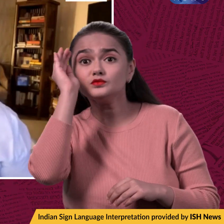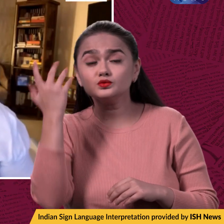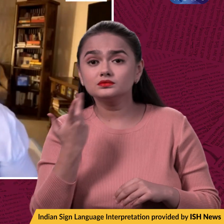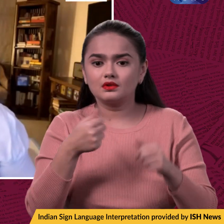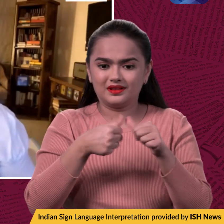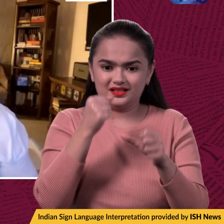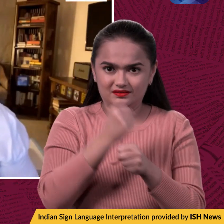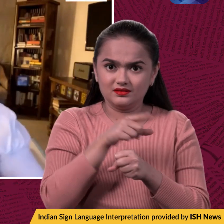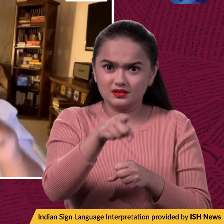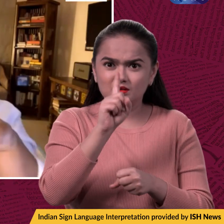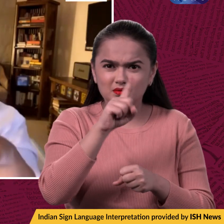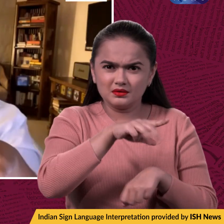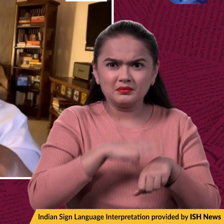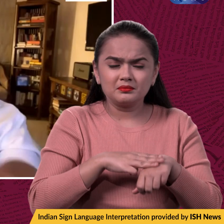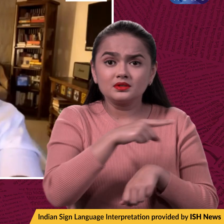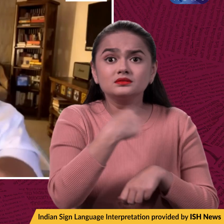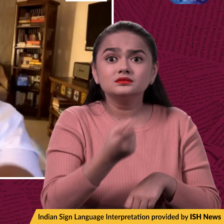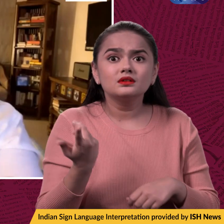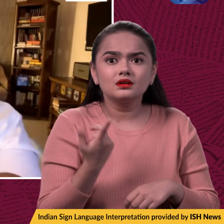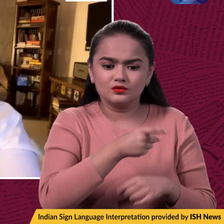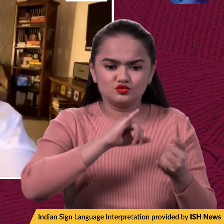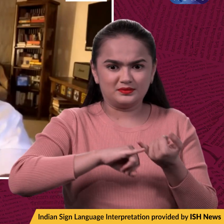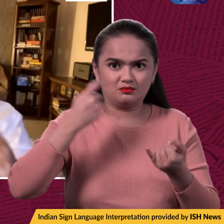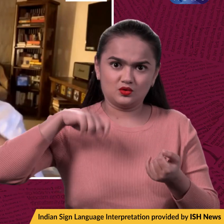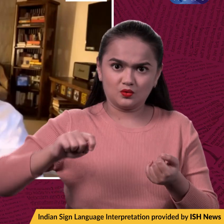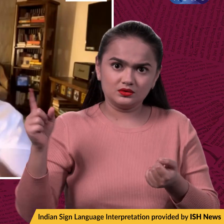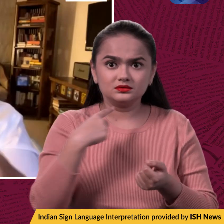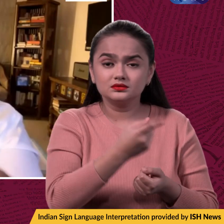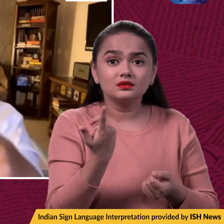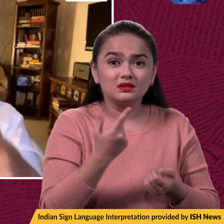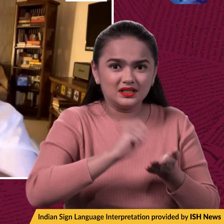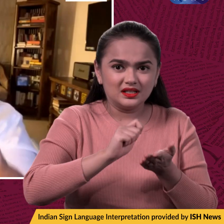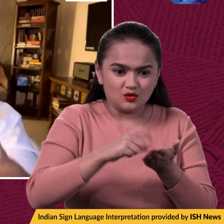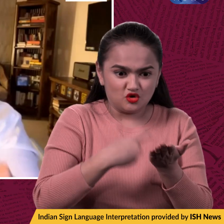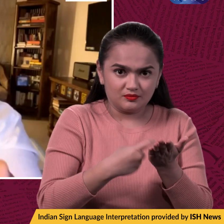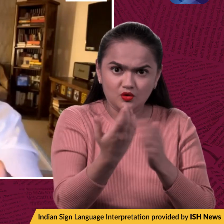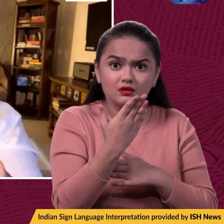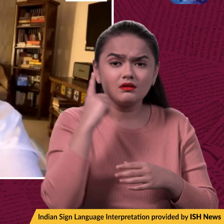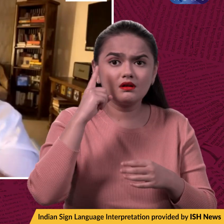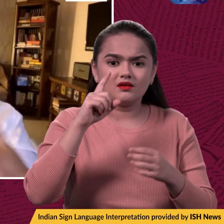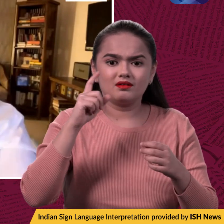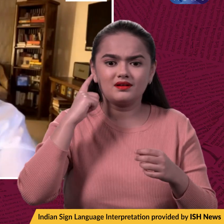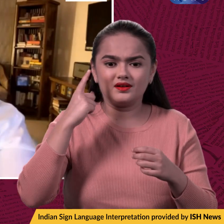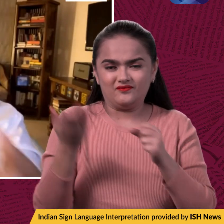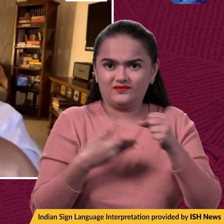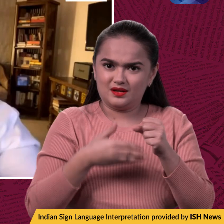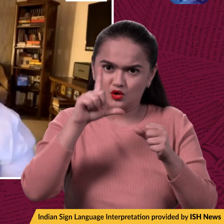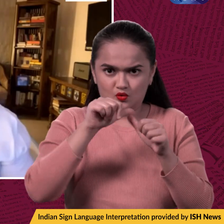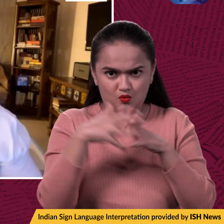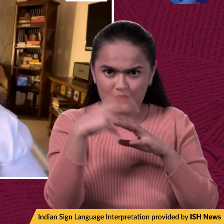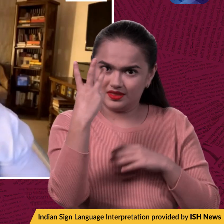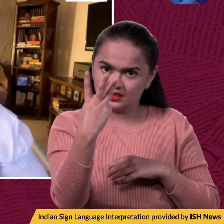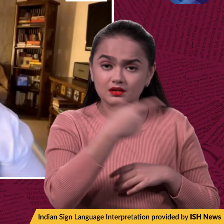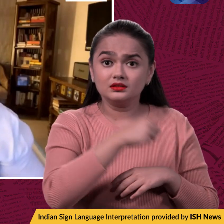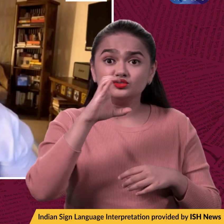Anil Ganvat, who is one of the members of the committee that was set up by the Supreme Court to write a report on the 3 farm laws, has now written to the Chief